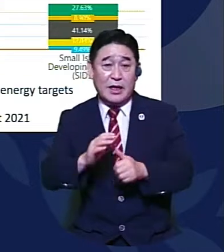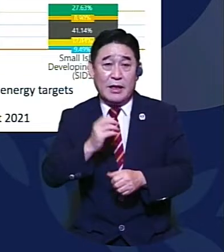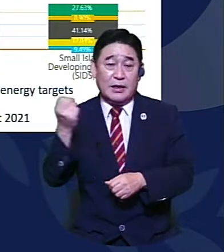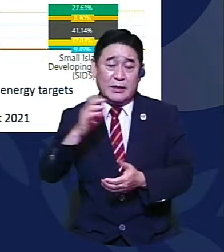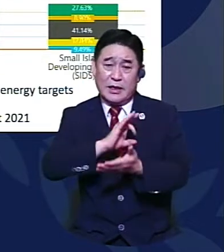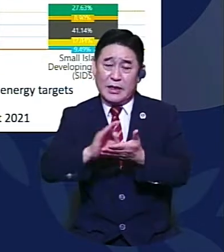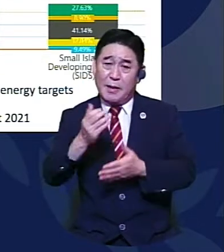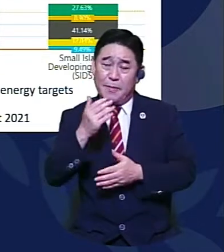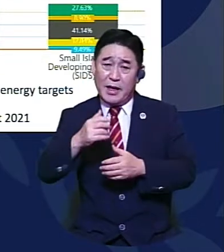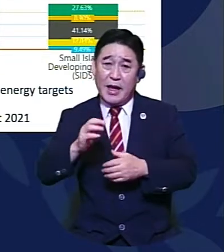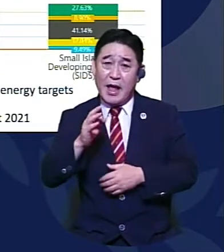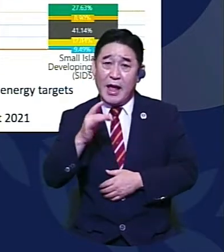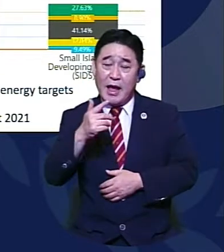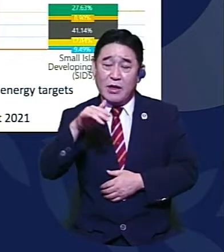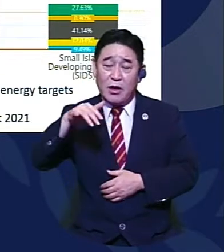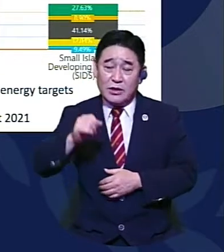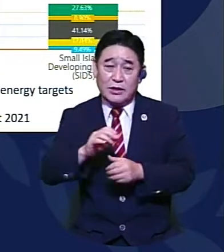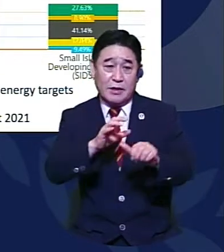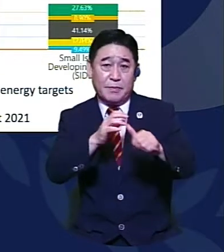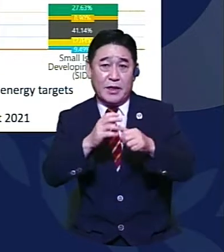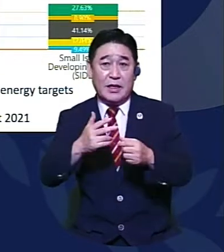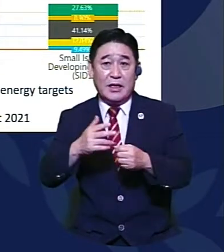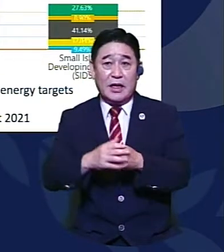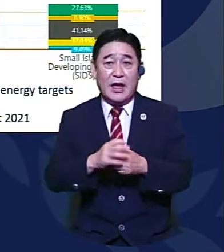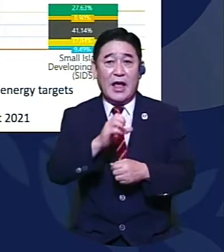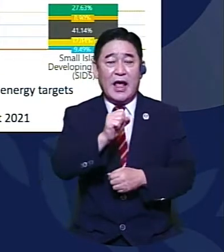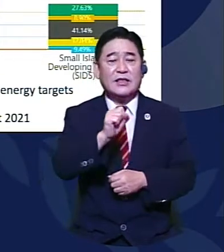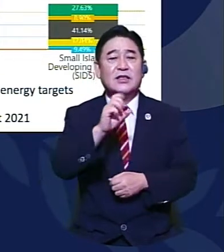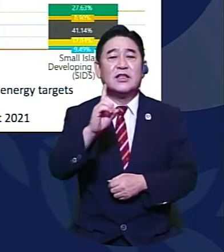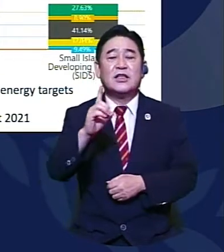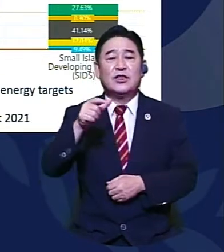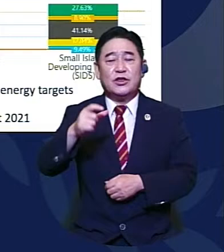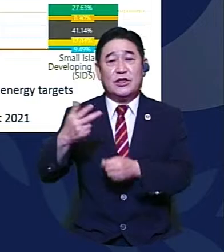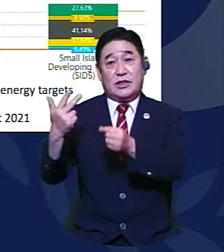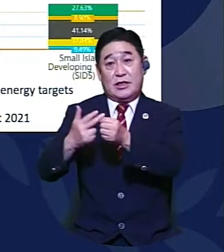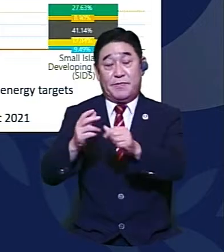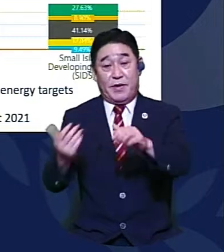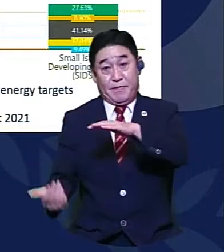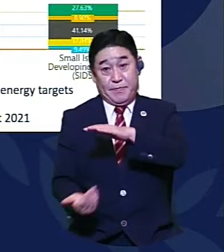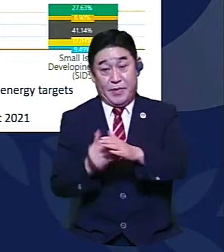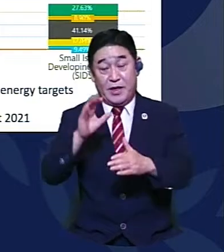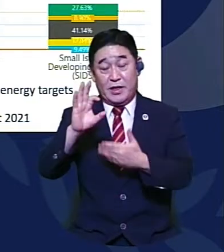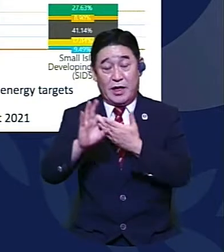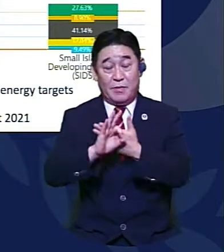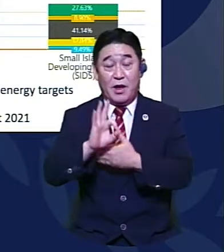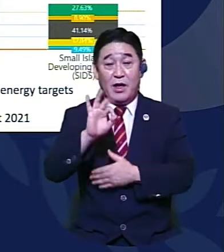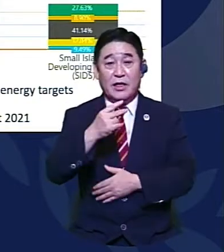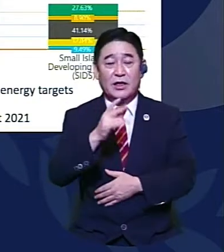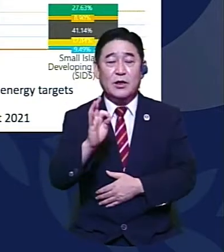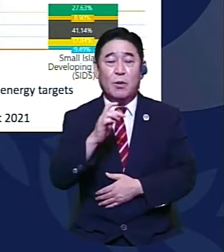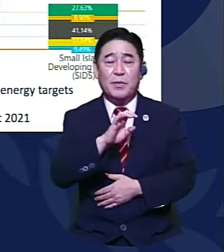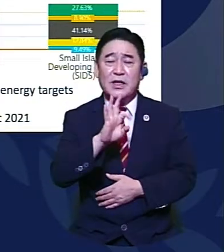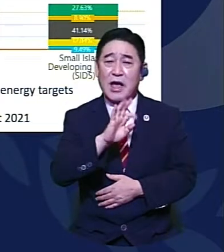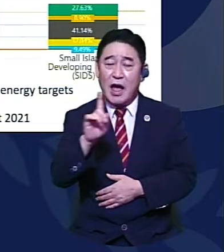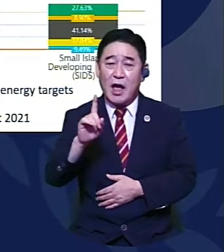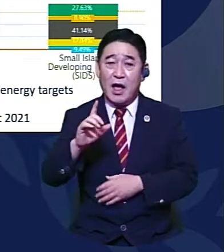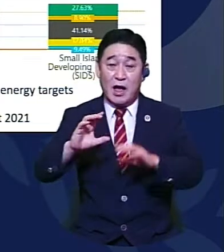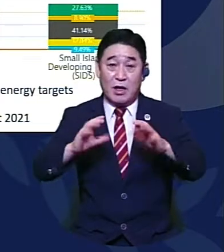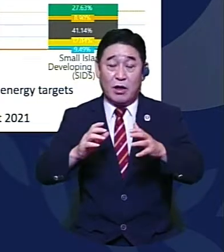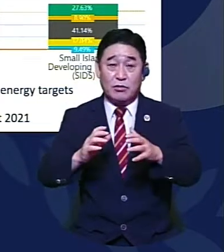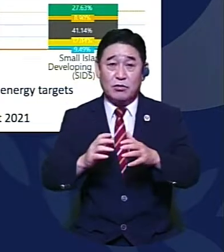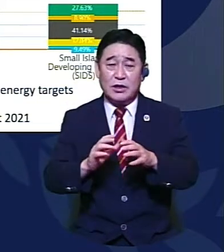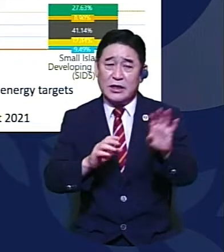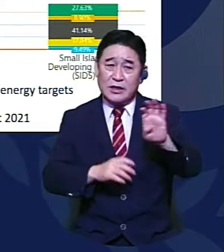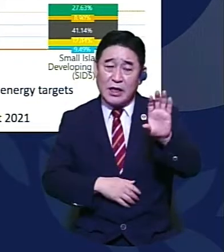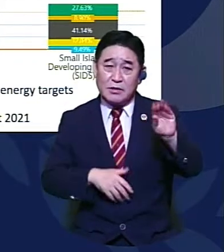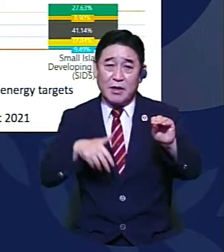7, their sustainable energy target, then Ethiopia would have an additional 400,000 jobs in renewable energy, not